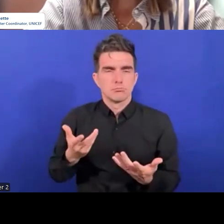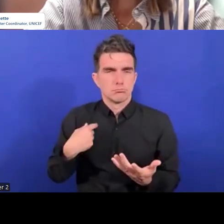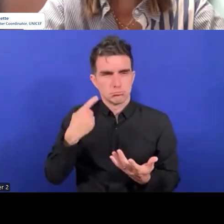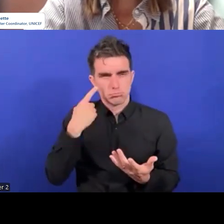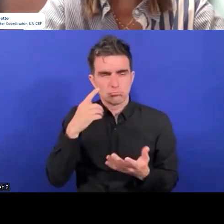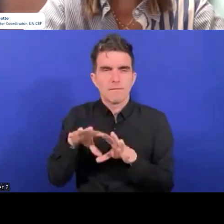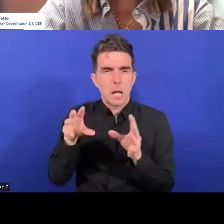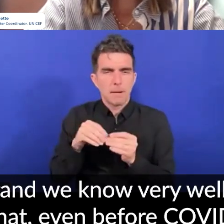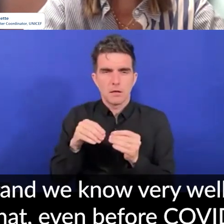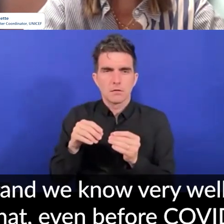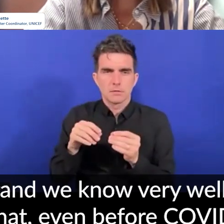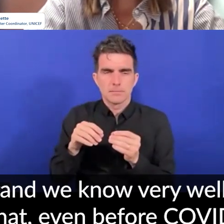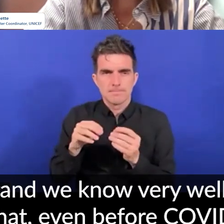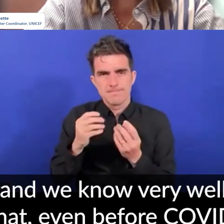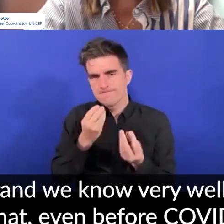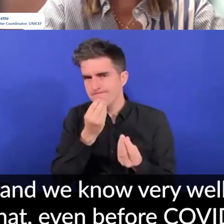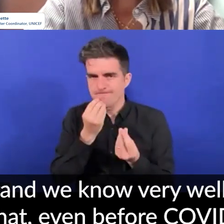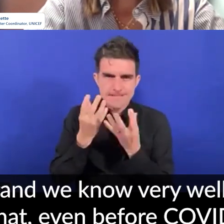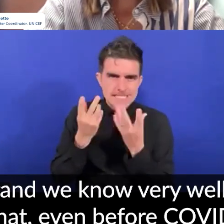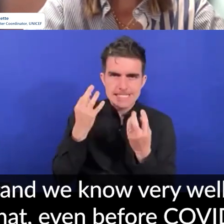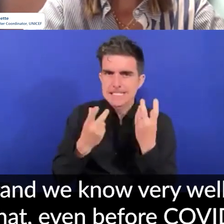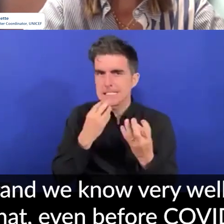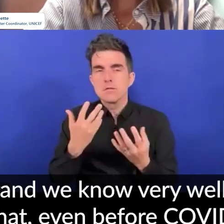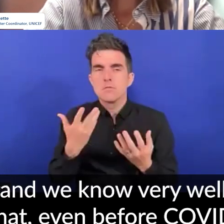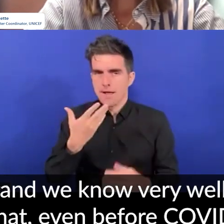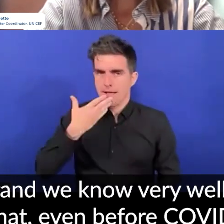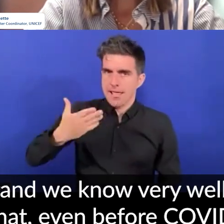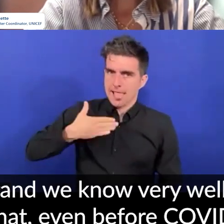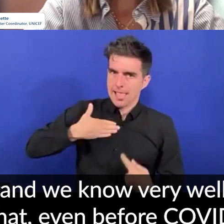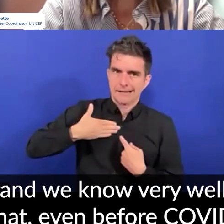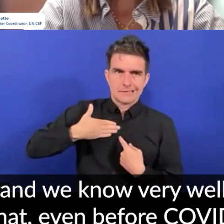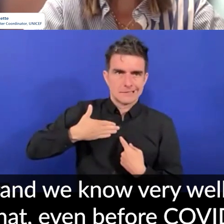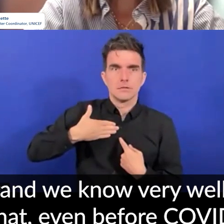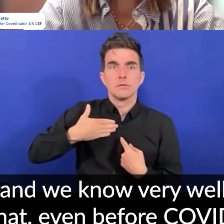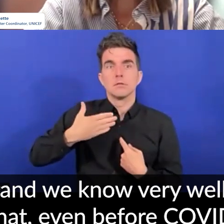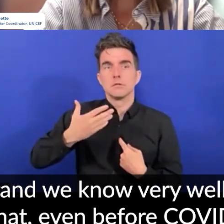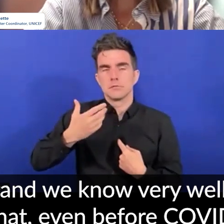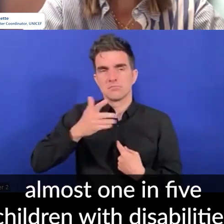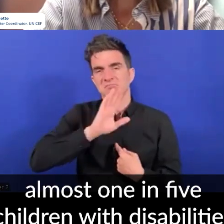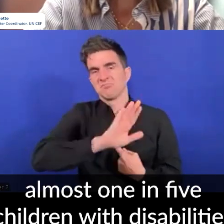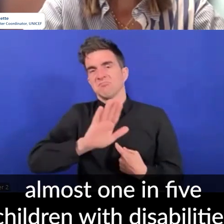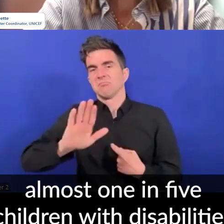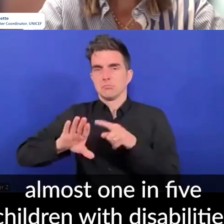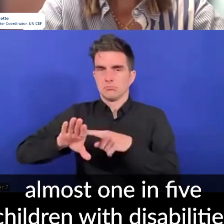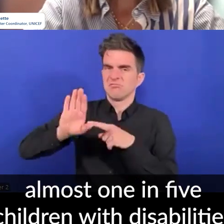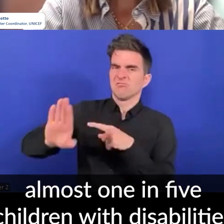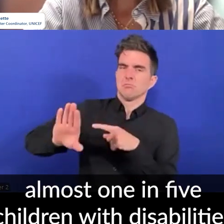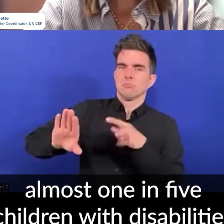first, and we know very well that even before COVID,